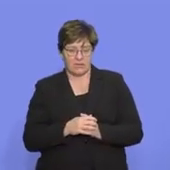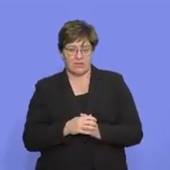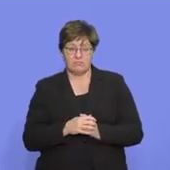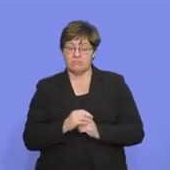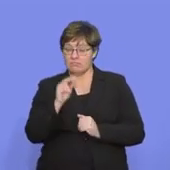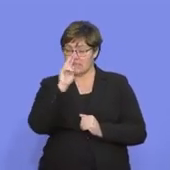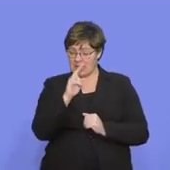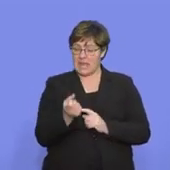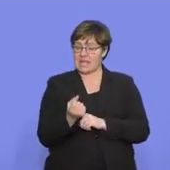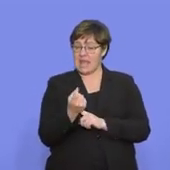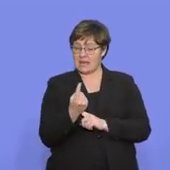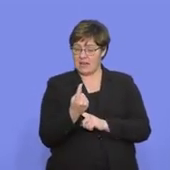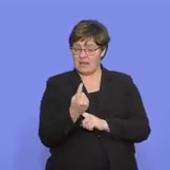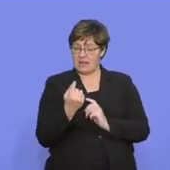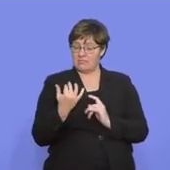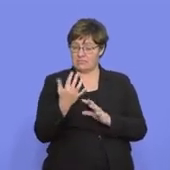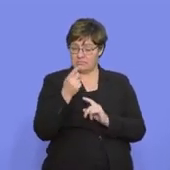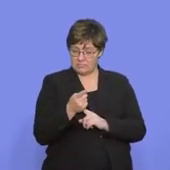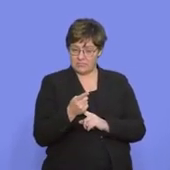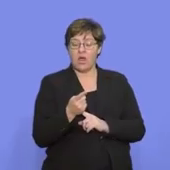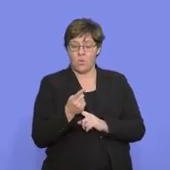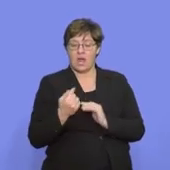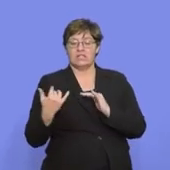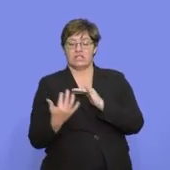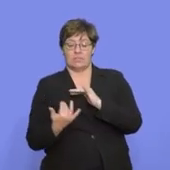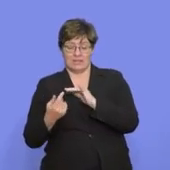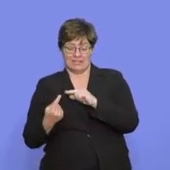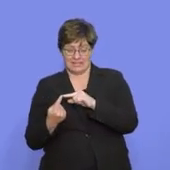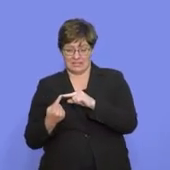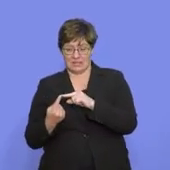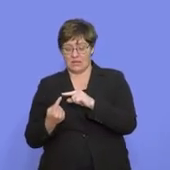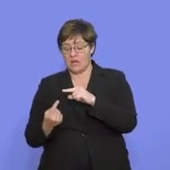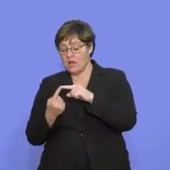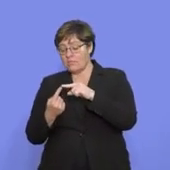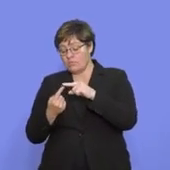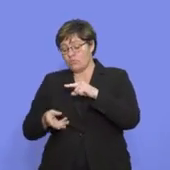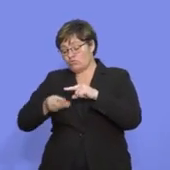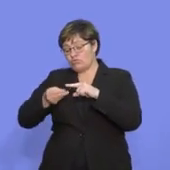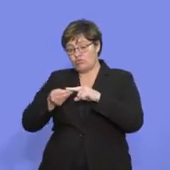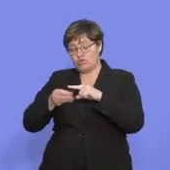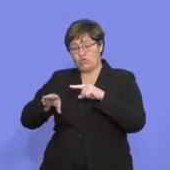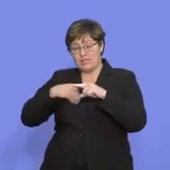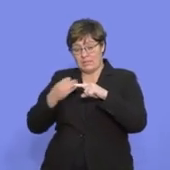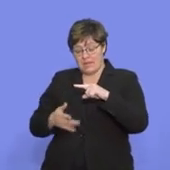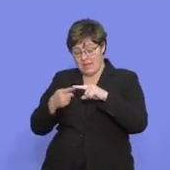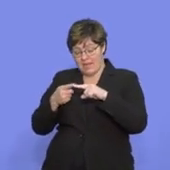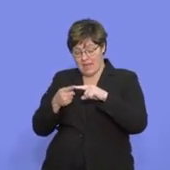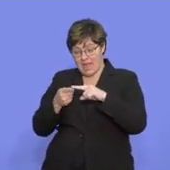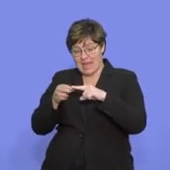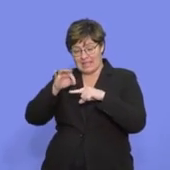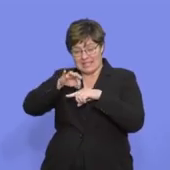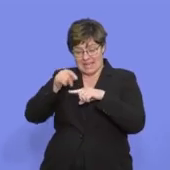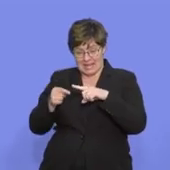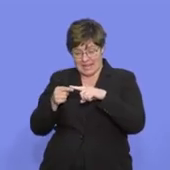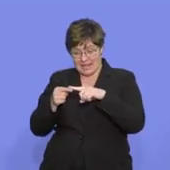the flame of the candle there, that's the stimulus. That will now stimulate the receptors in your skin there, and that will